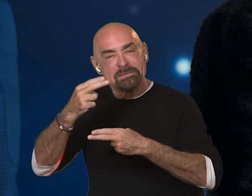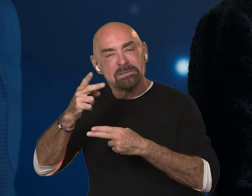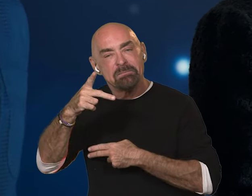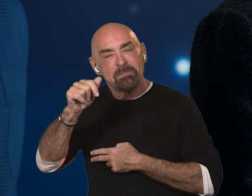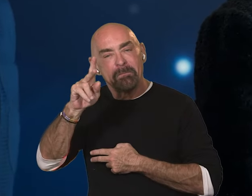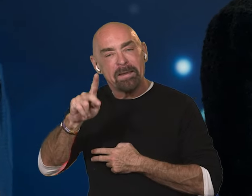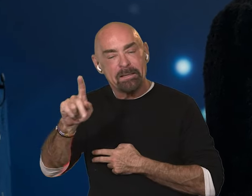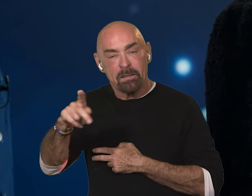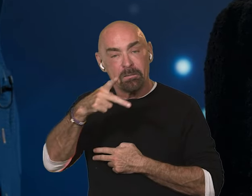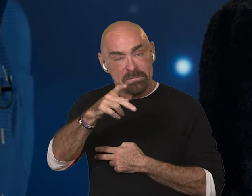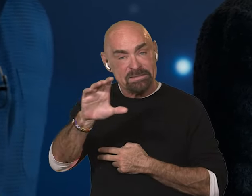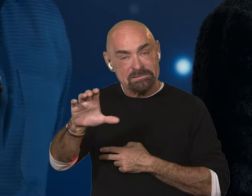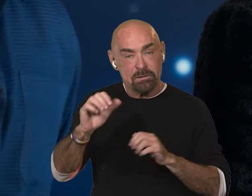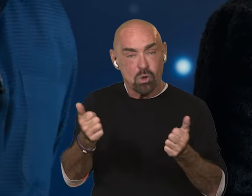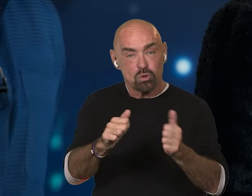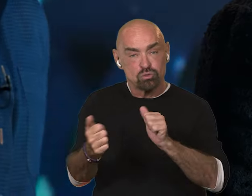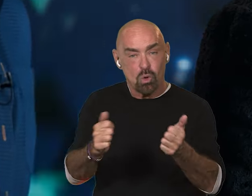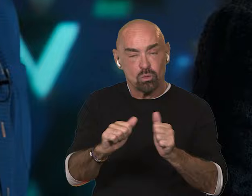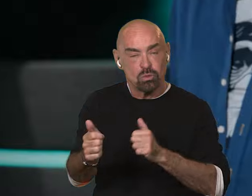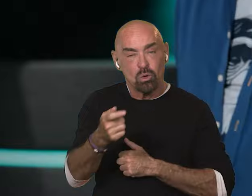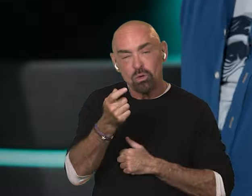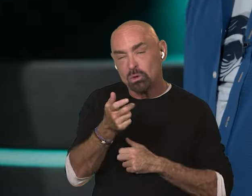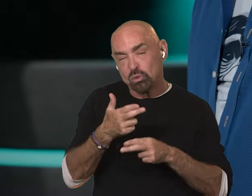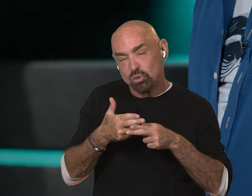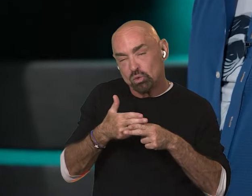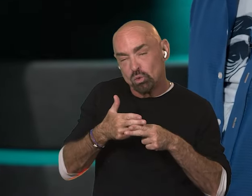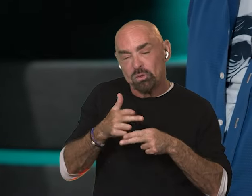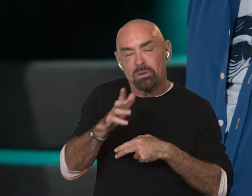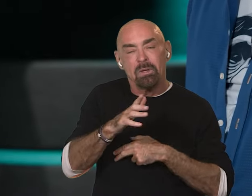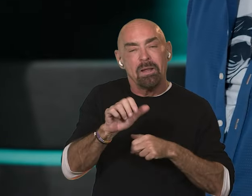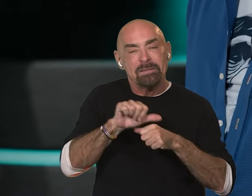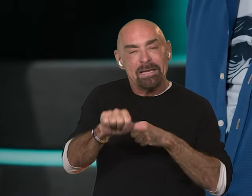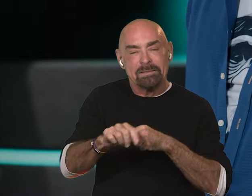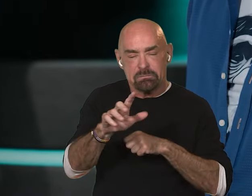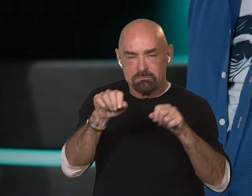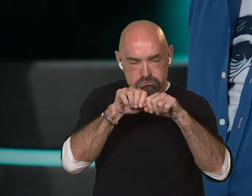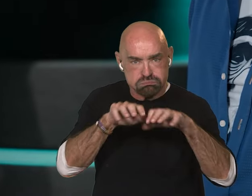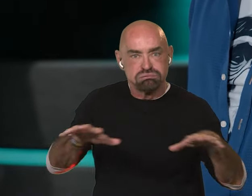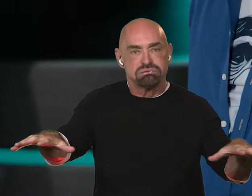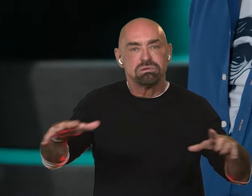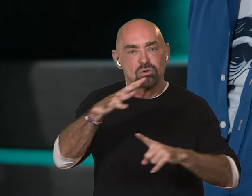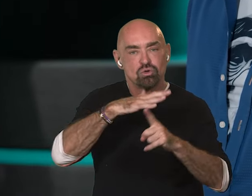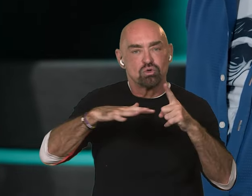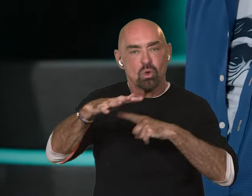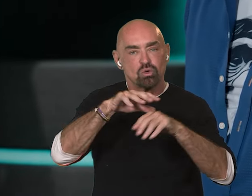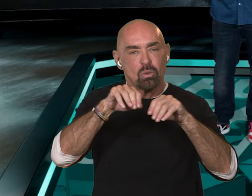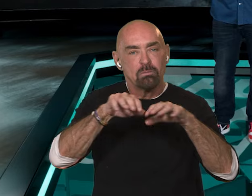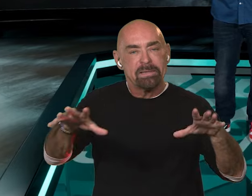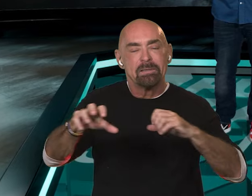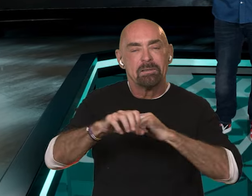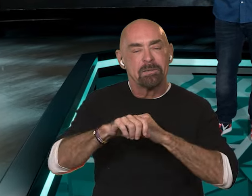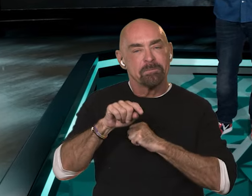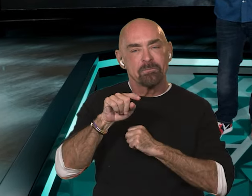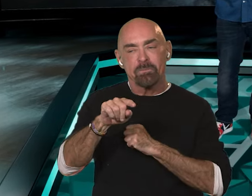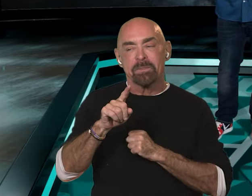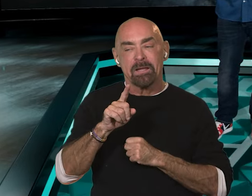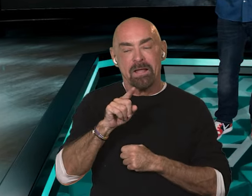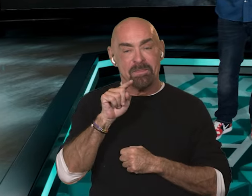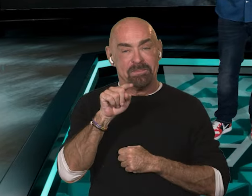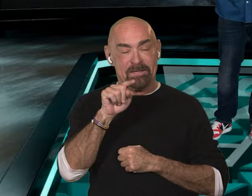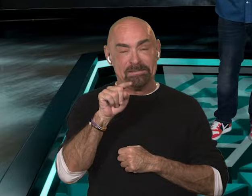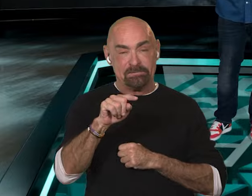today. It's coming soon to PC and consoles. You might have seen our next game before. It blew up on social media for its